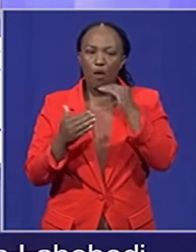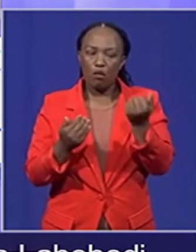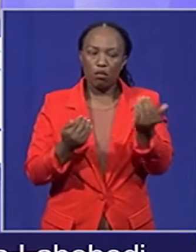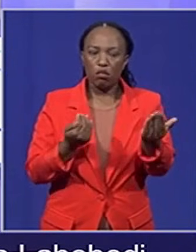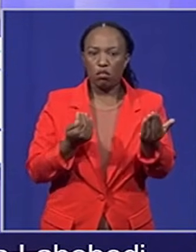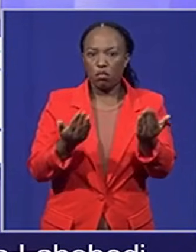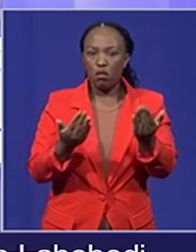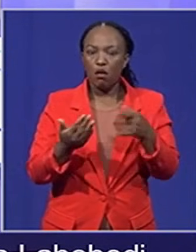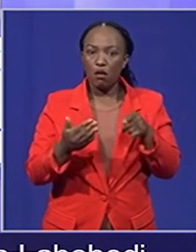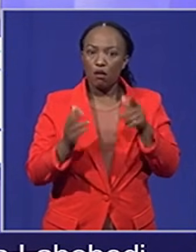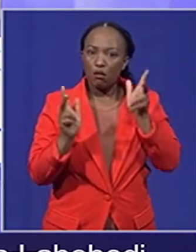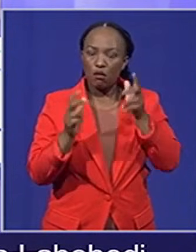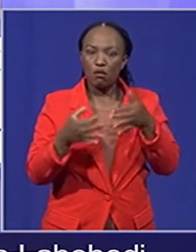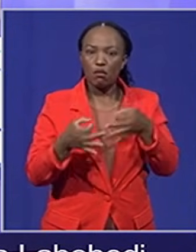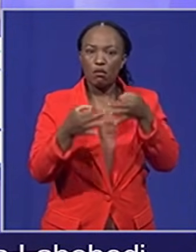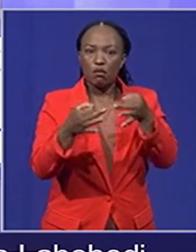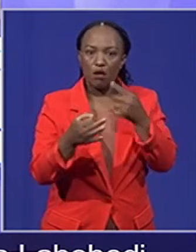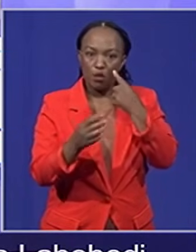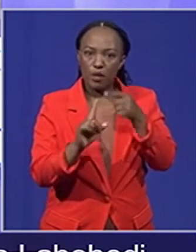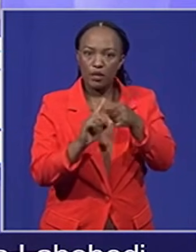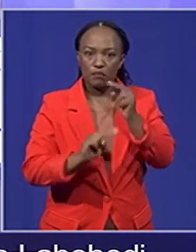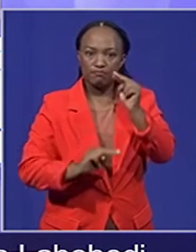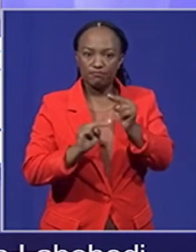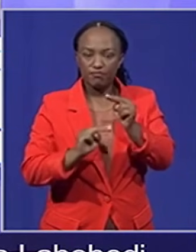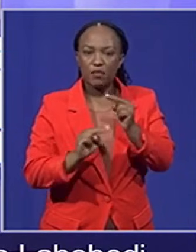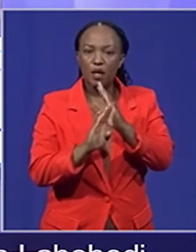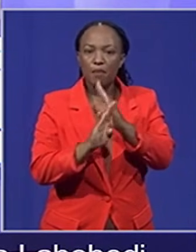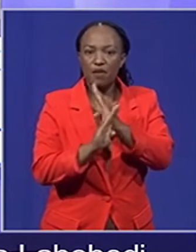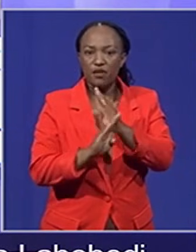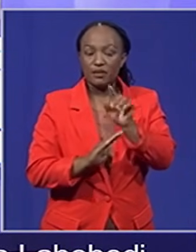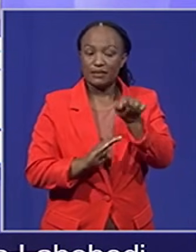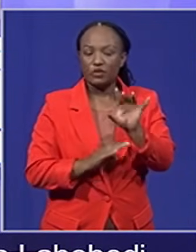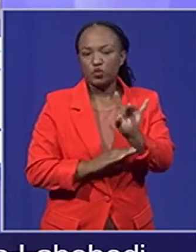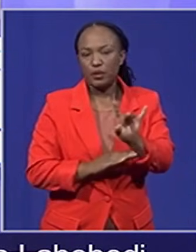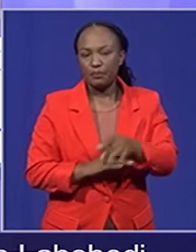gore ditheeletšo di šutišwe le gore tlhatsi e tšwelelwe ka boripana ka sephiring letšatšing leo.